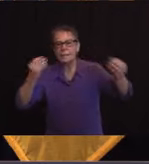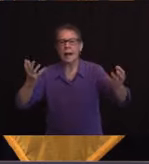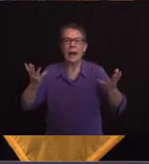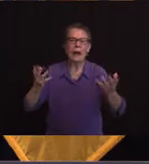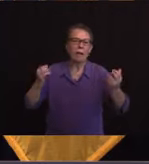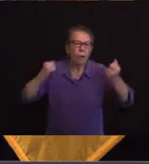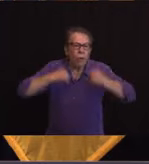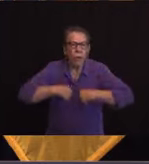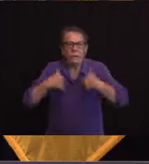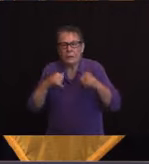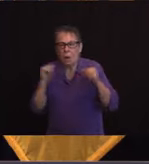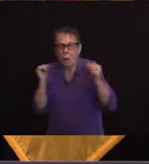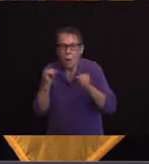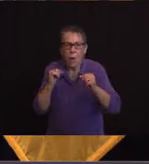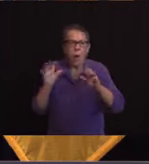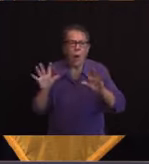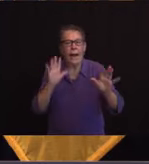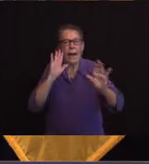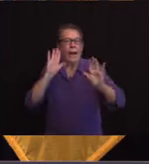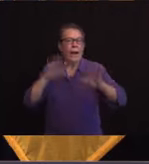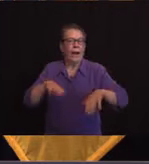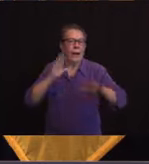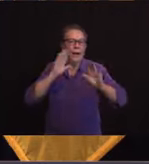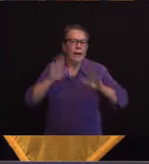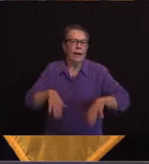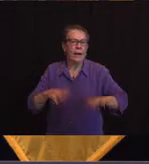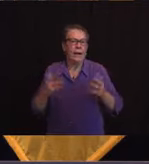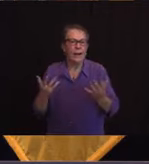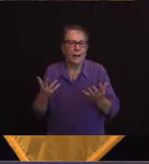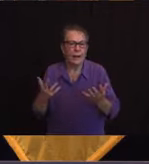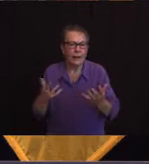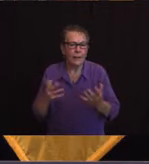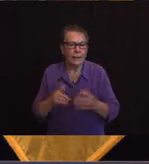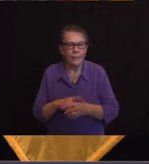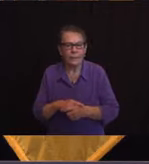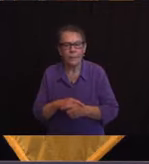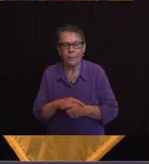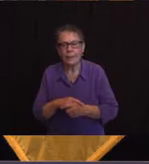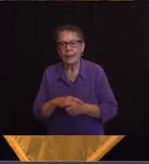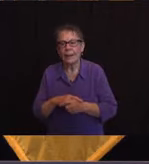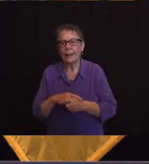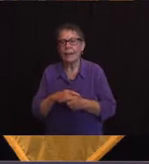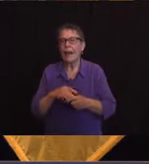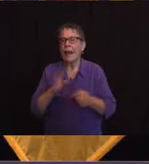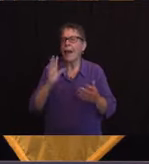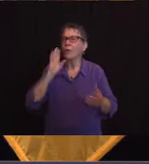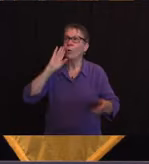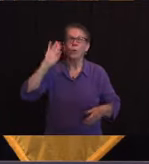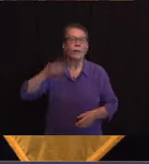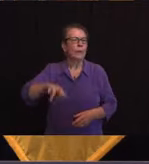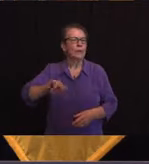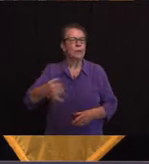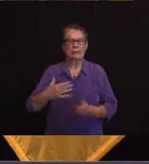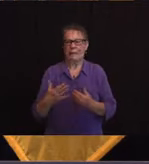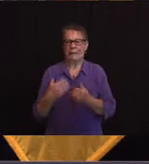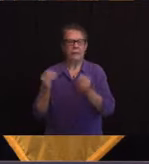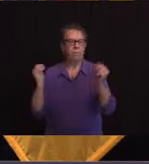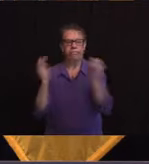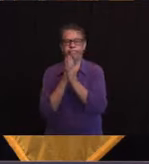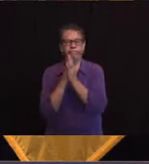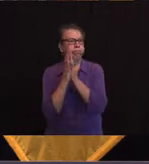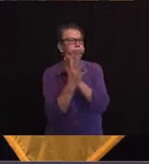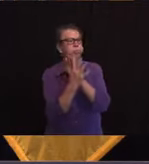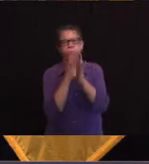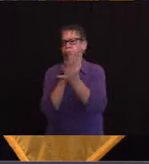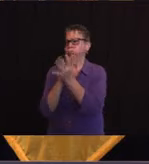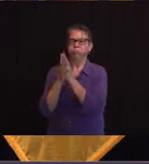outside. And our density, which we've been saying all along, densest state in America, densest region in America.